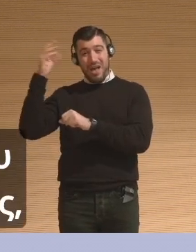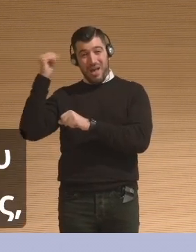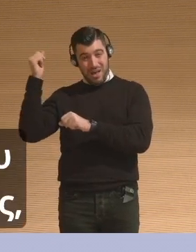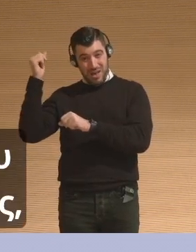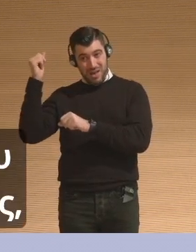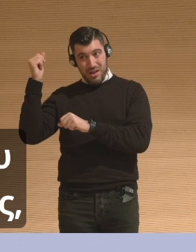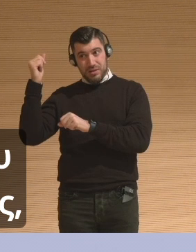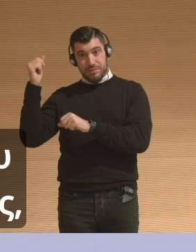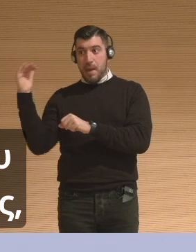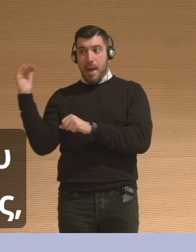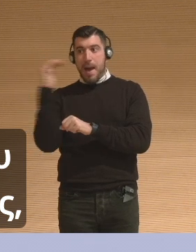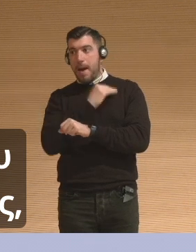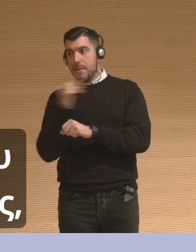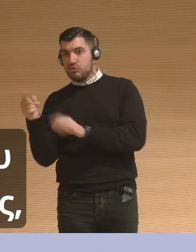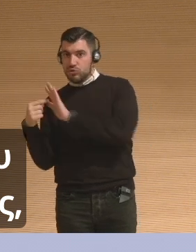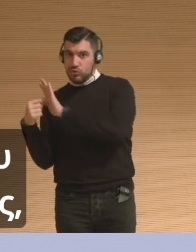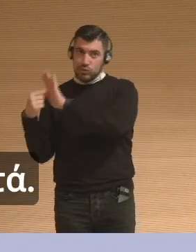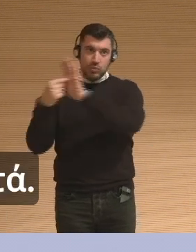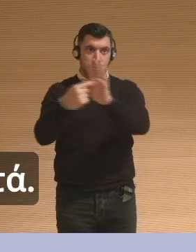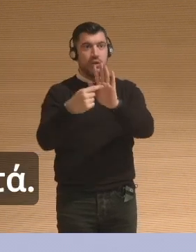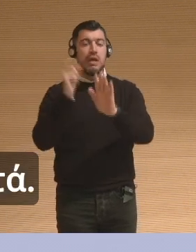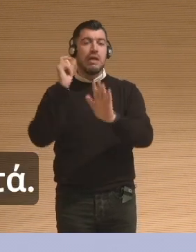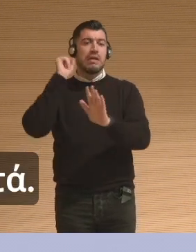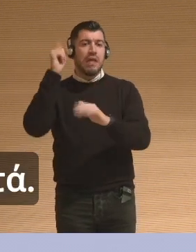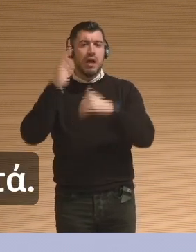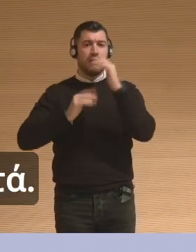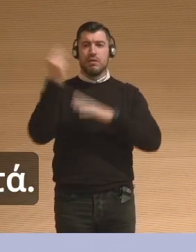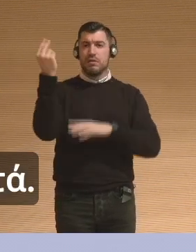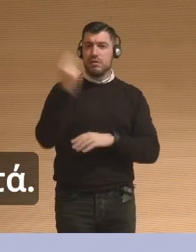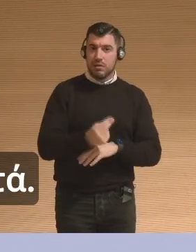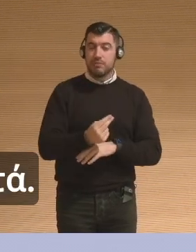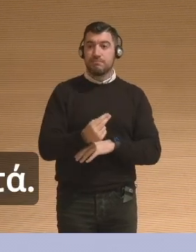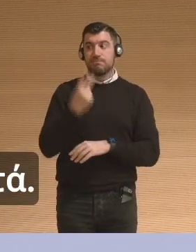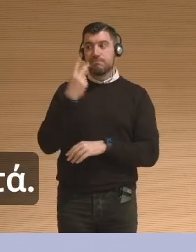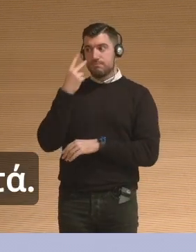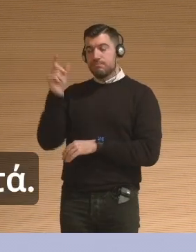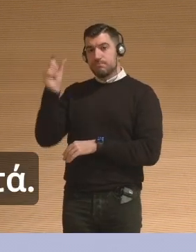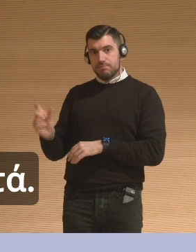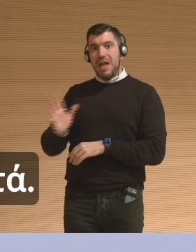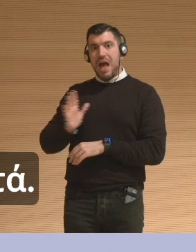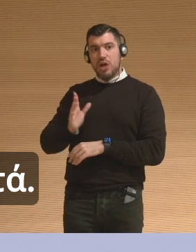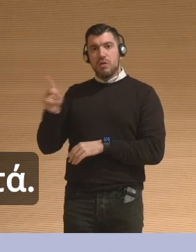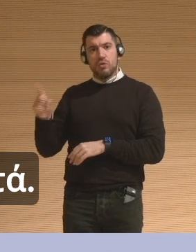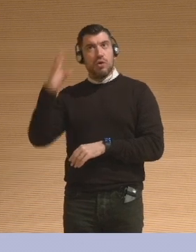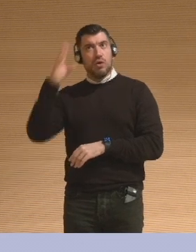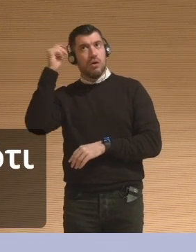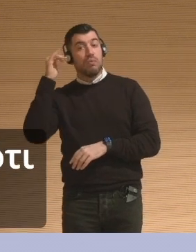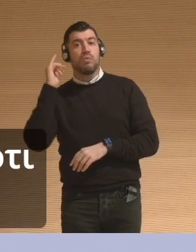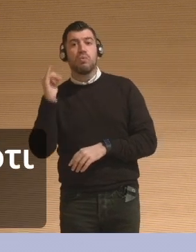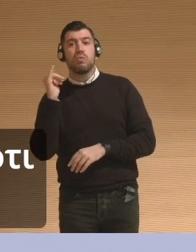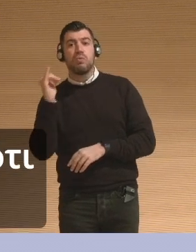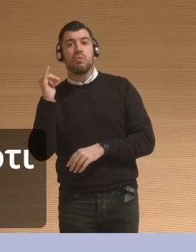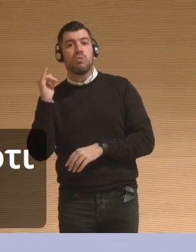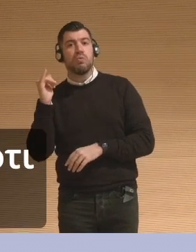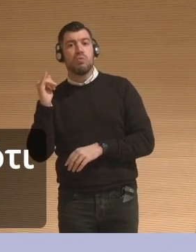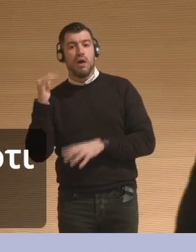loneliness, social network size, and social support, they only accounted for 9 to 10% of the association. So what